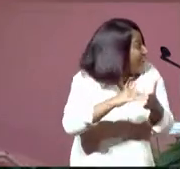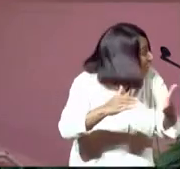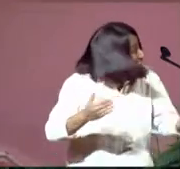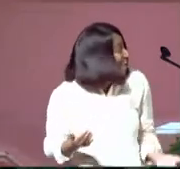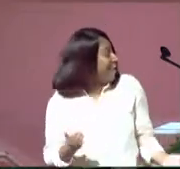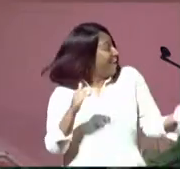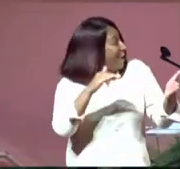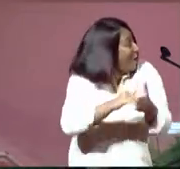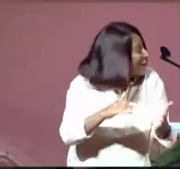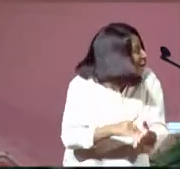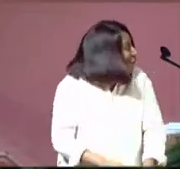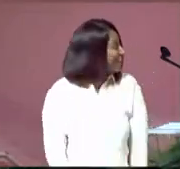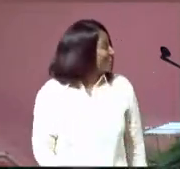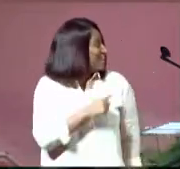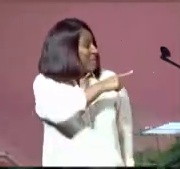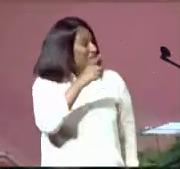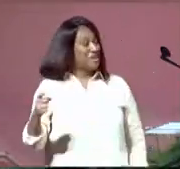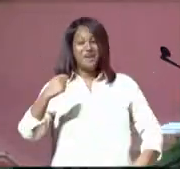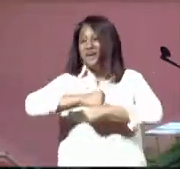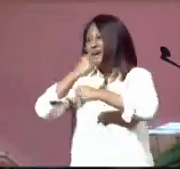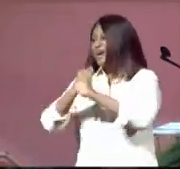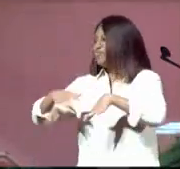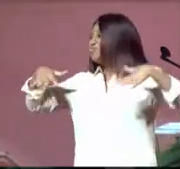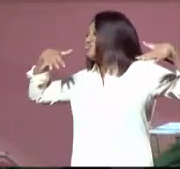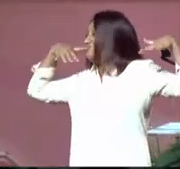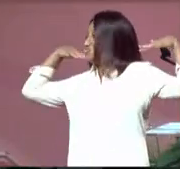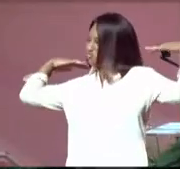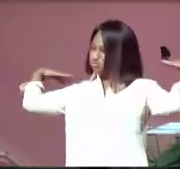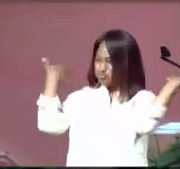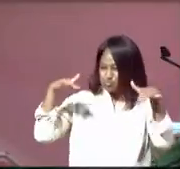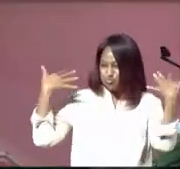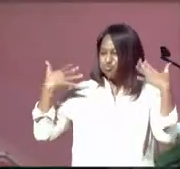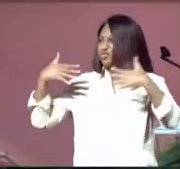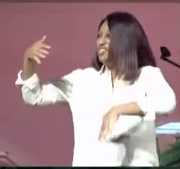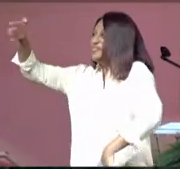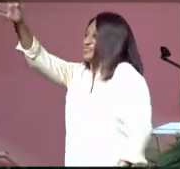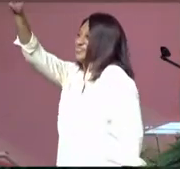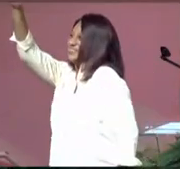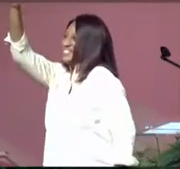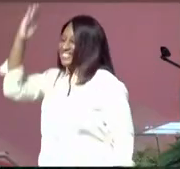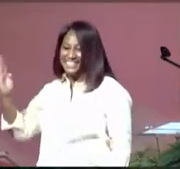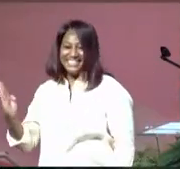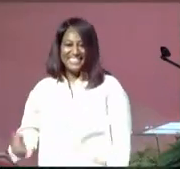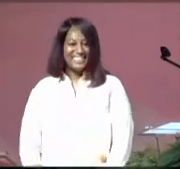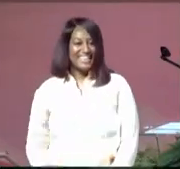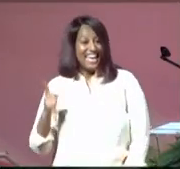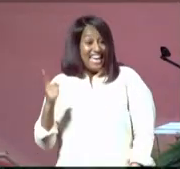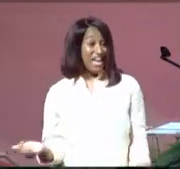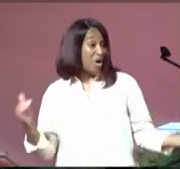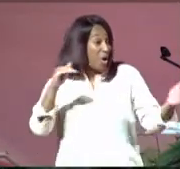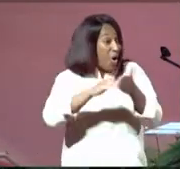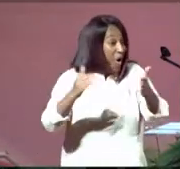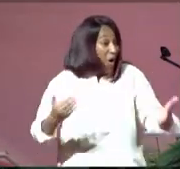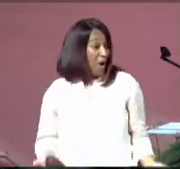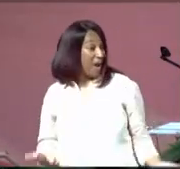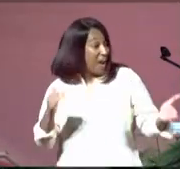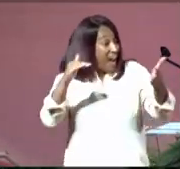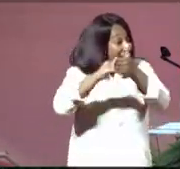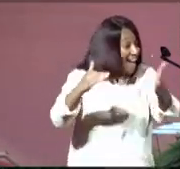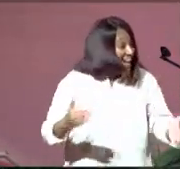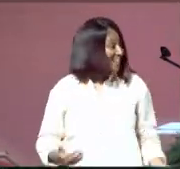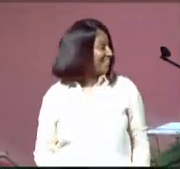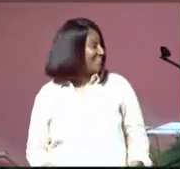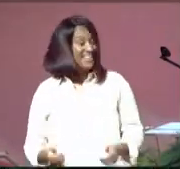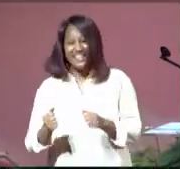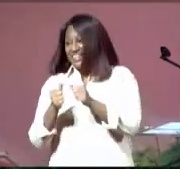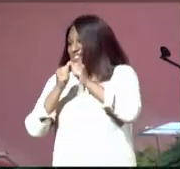and over. So why don't you make a joyful noise to the God who's in the over and over and over and